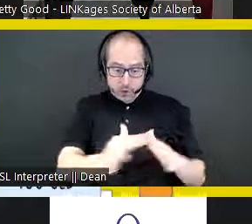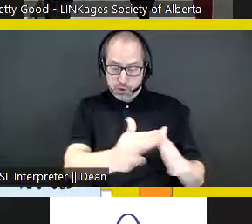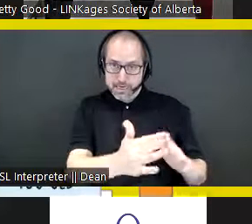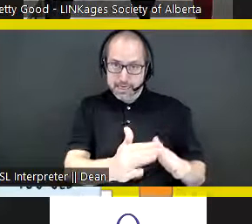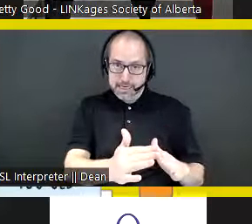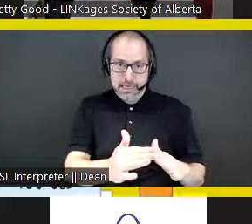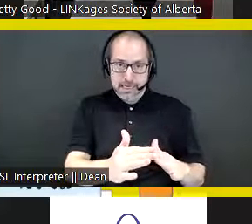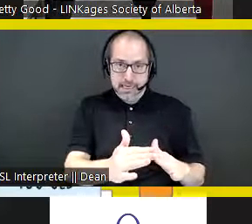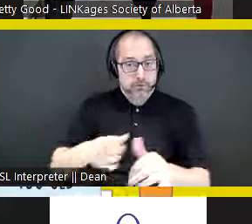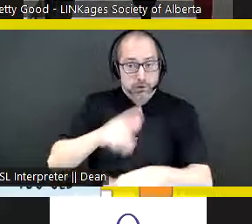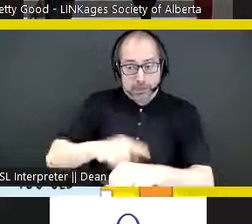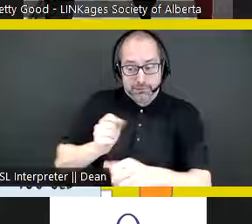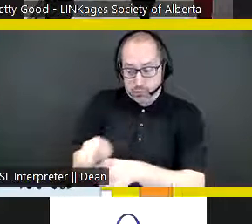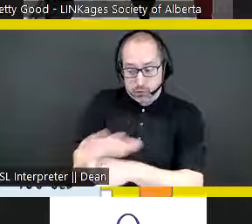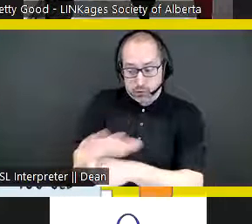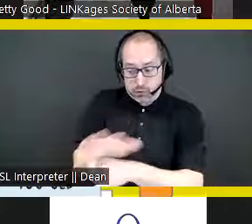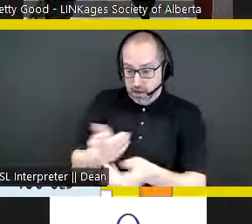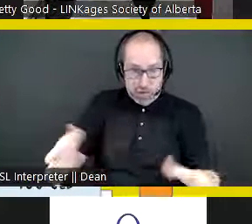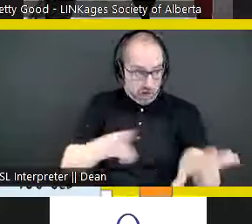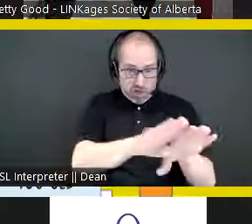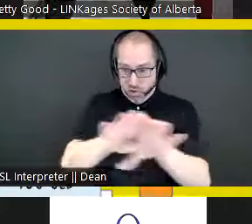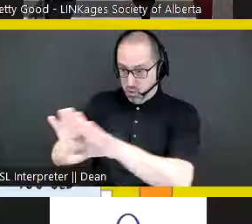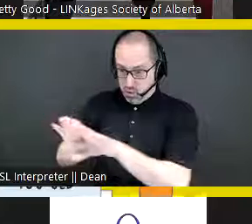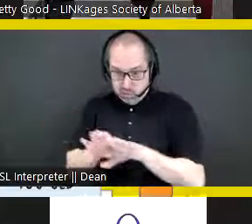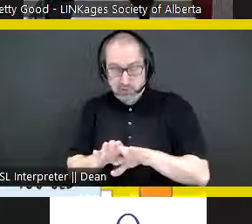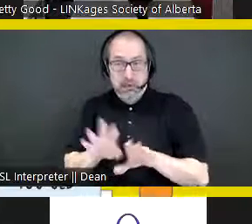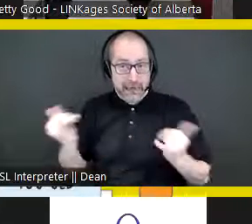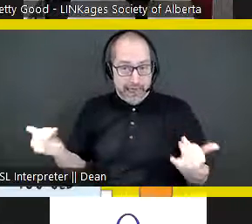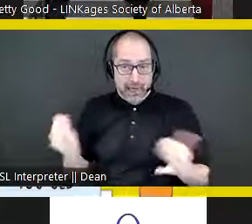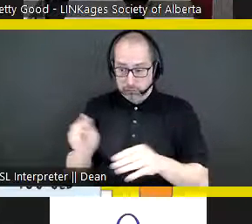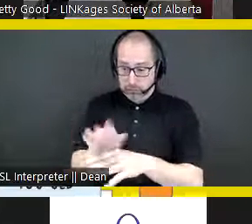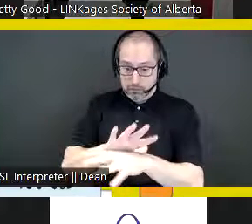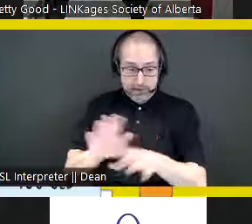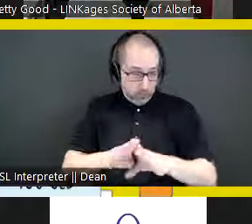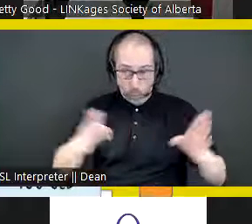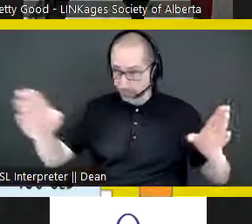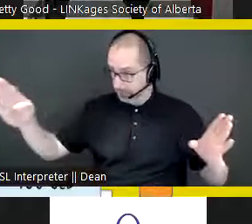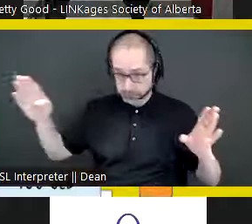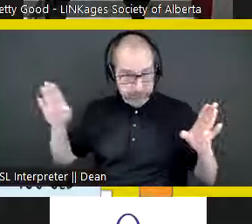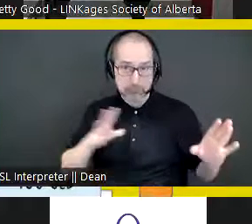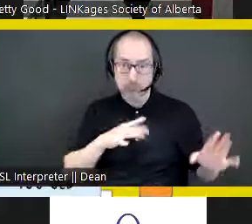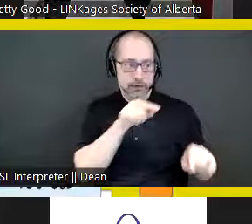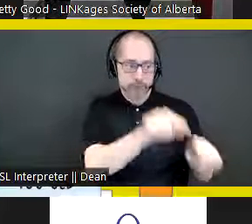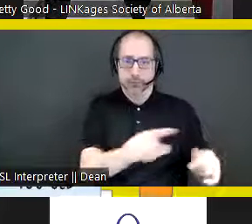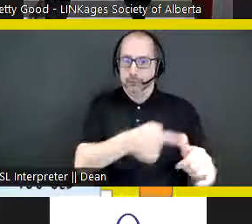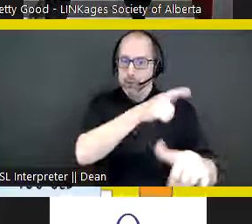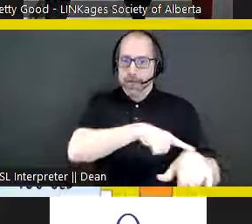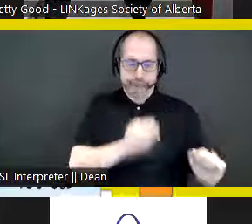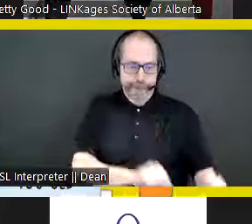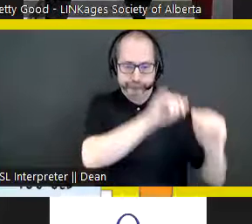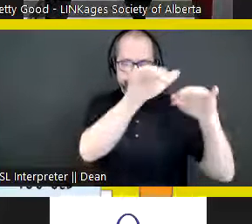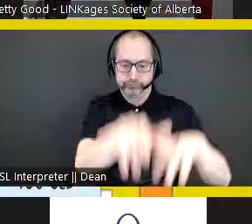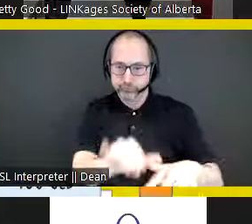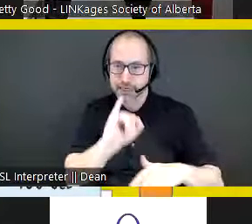COVID, or since the restrictions have been lifted. They're doing an IG